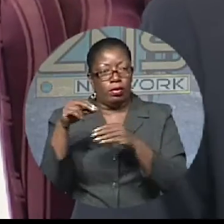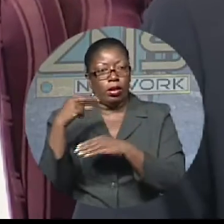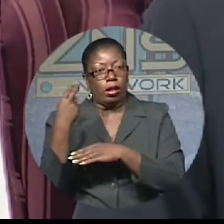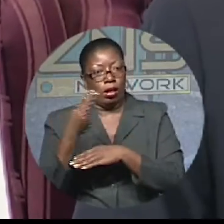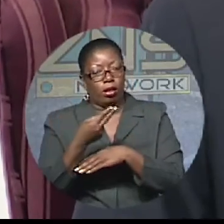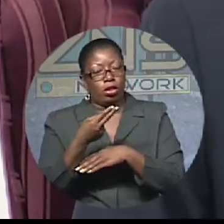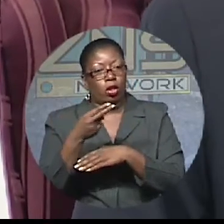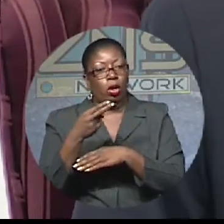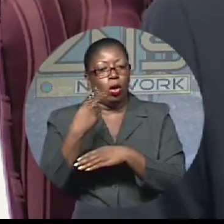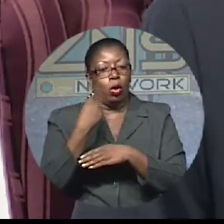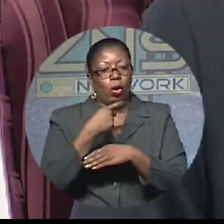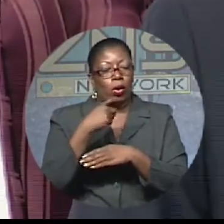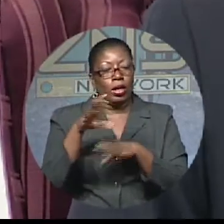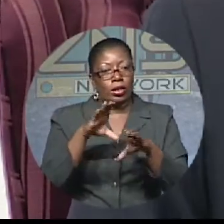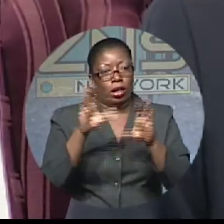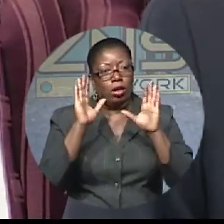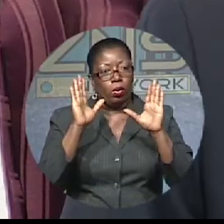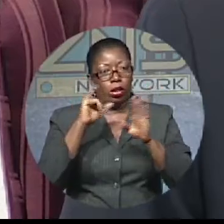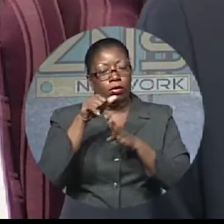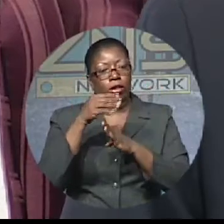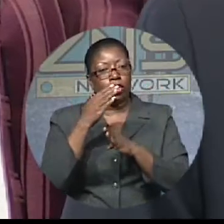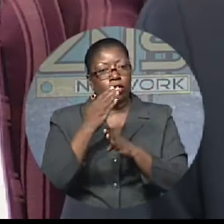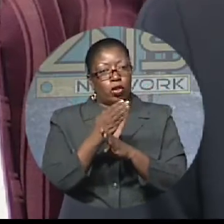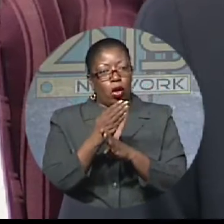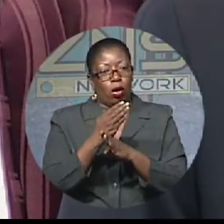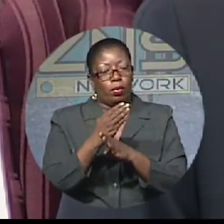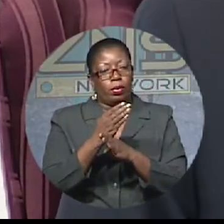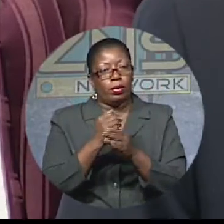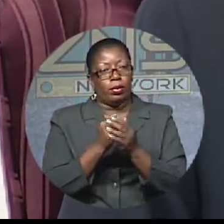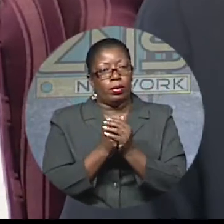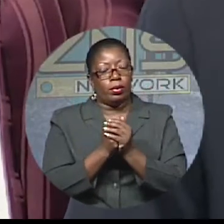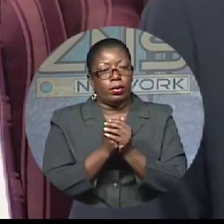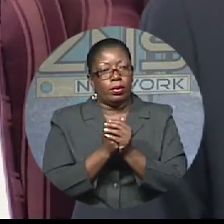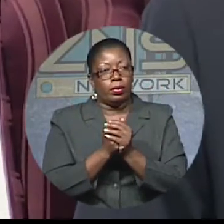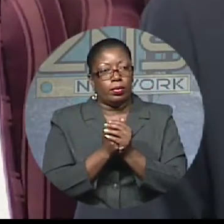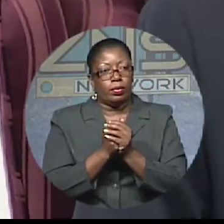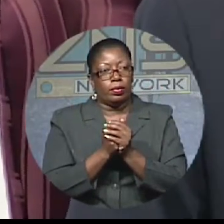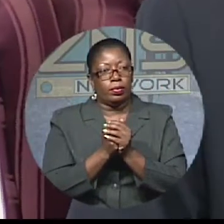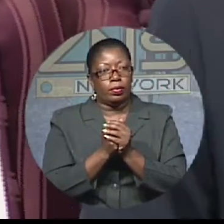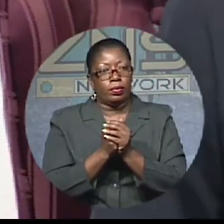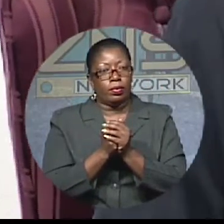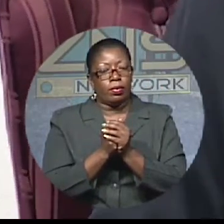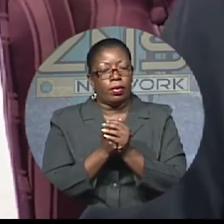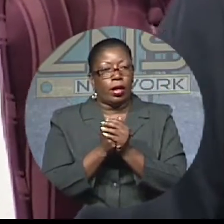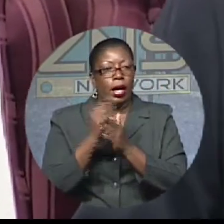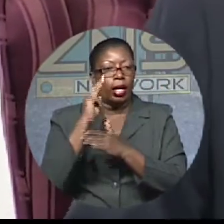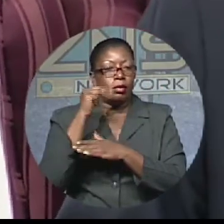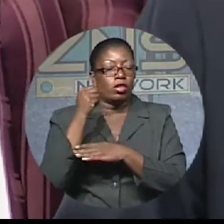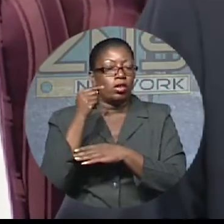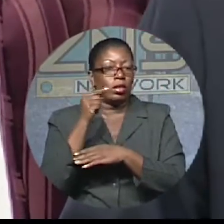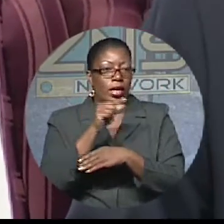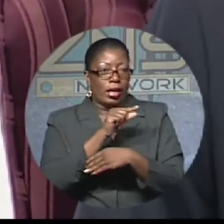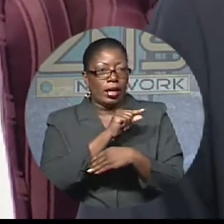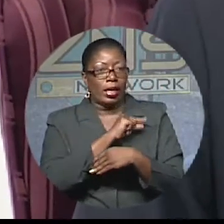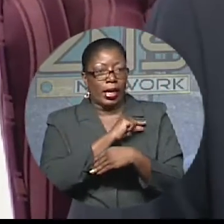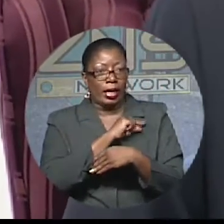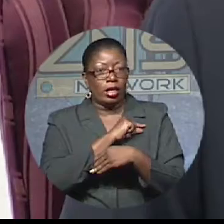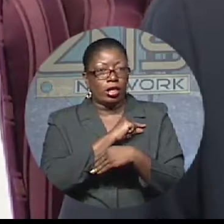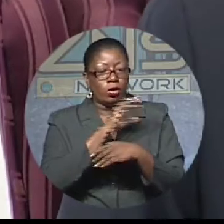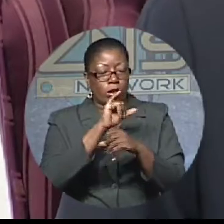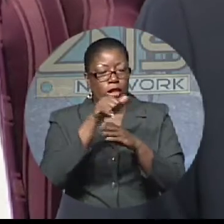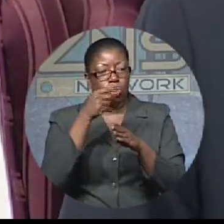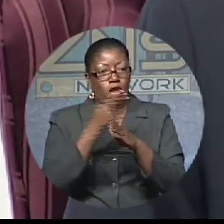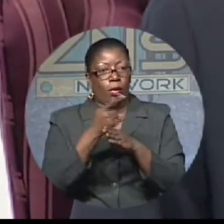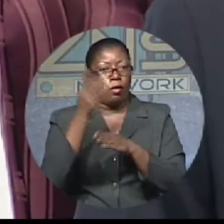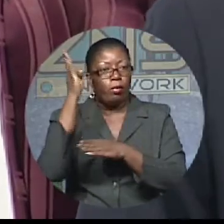who has done an admirable job in that office. And Mrs. Galanis succeeds Mr. Bernard